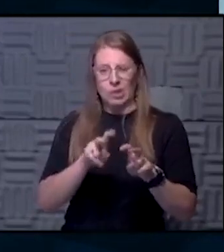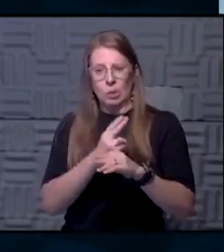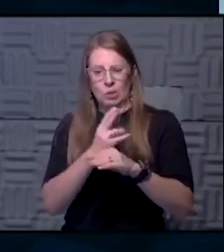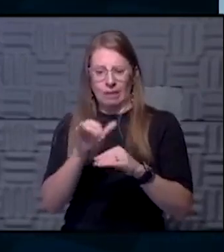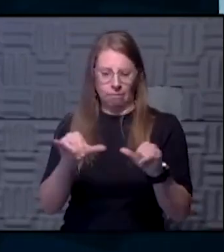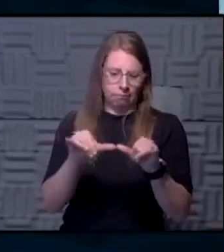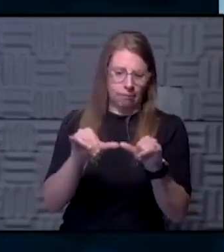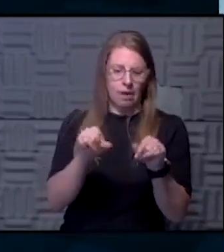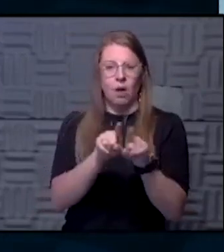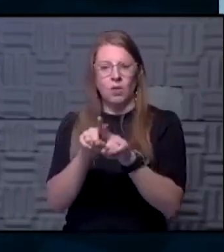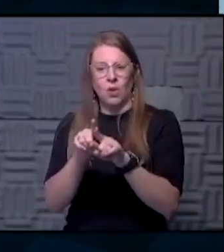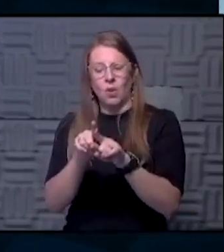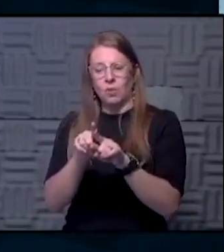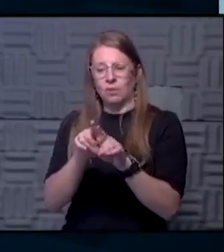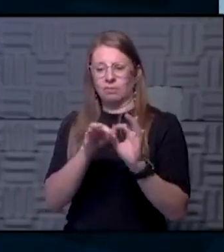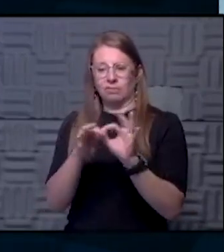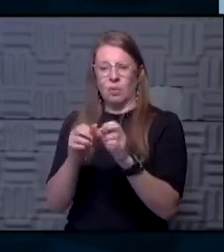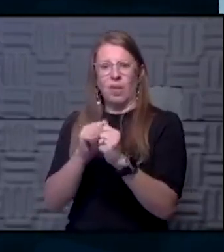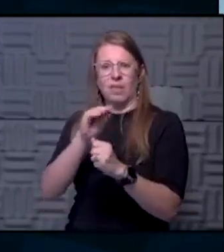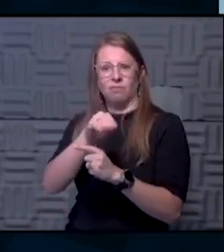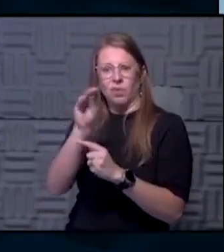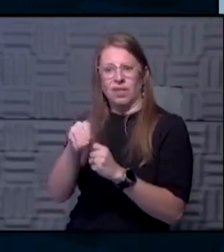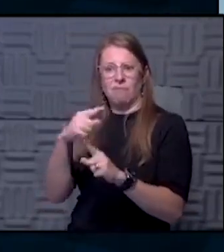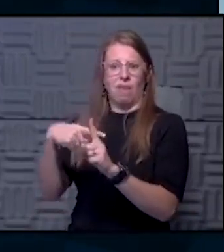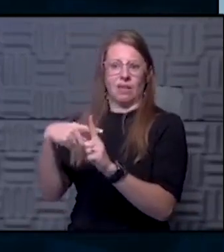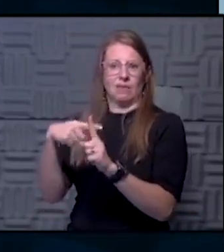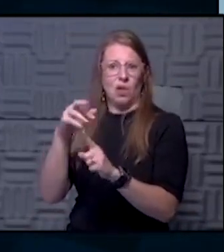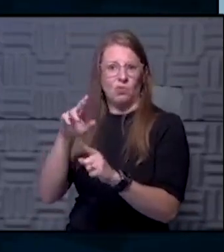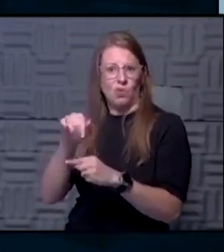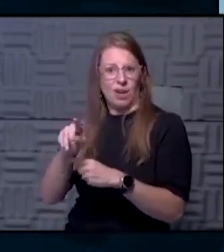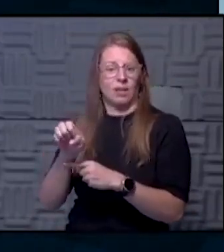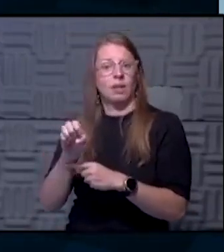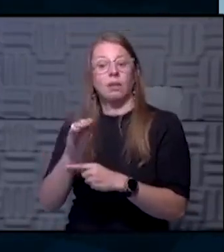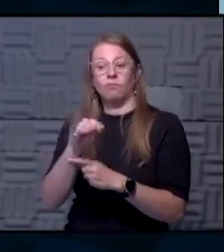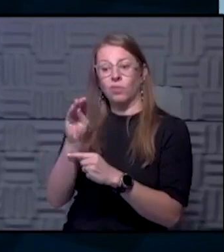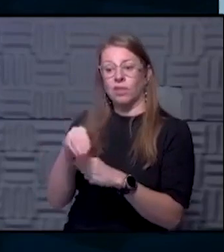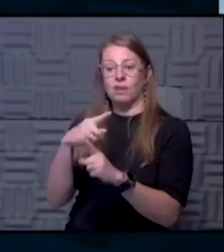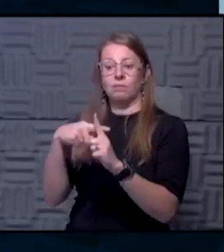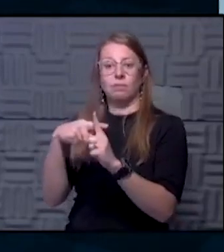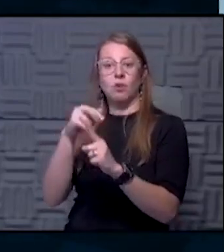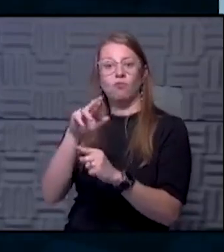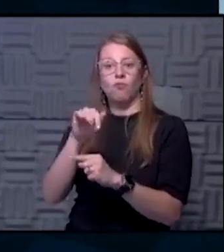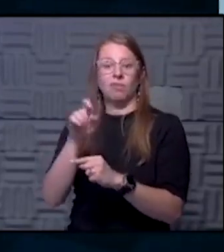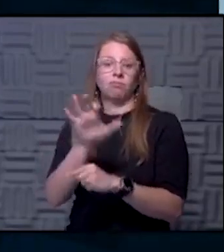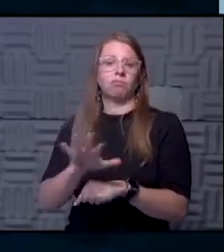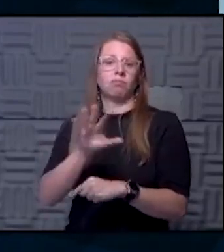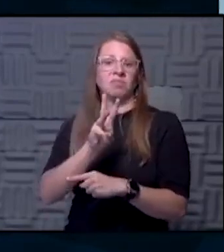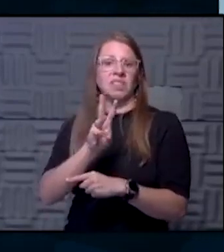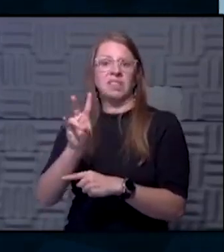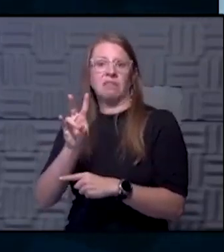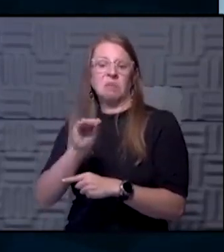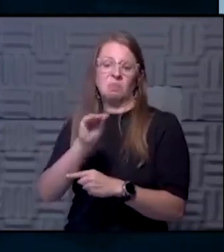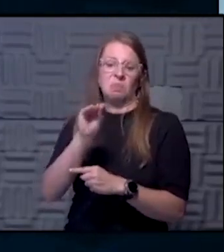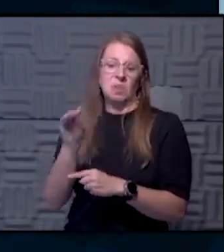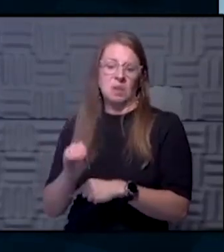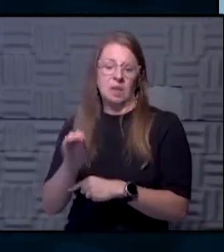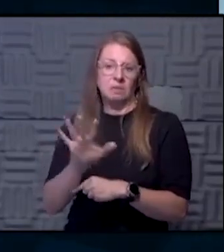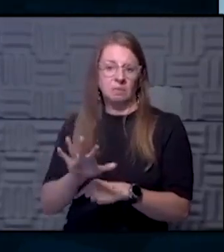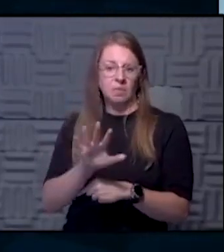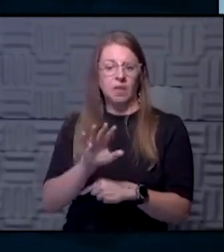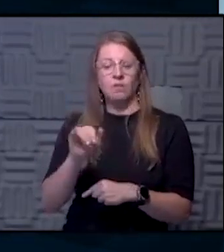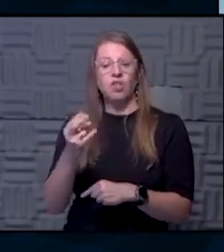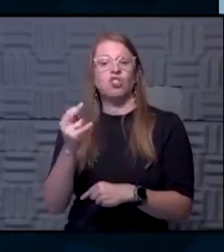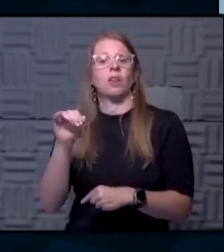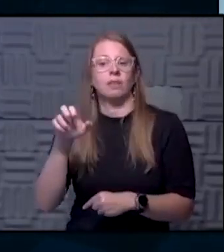the percent positivity. And the percent positivity has been somewhere around the 6 or 7% for Johnson